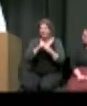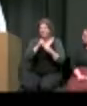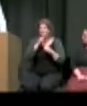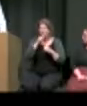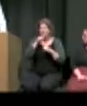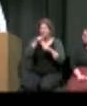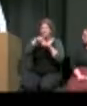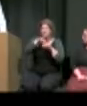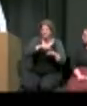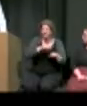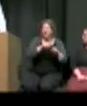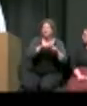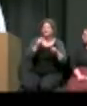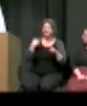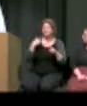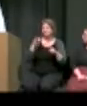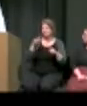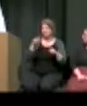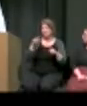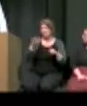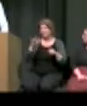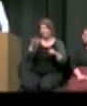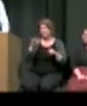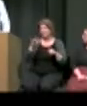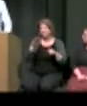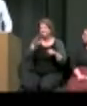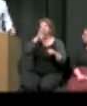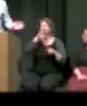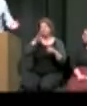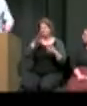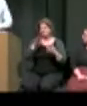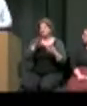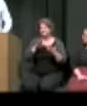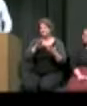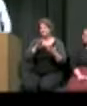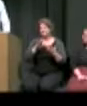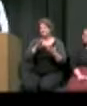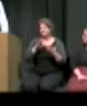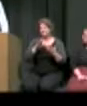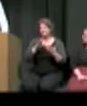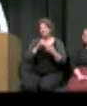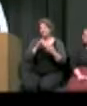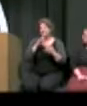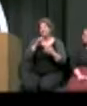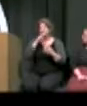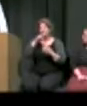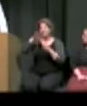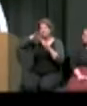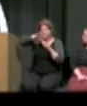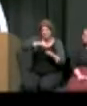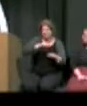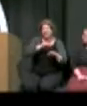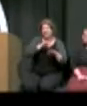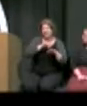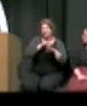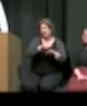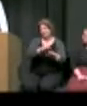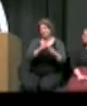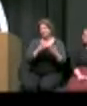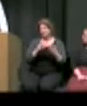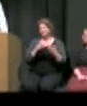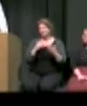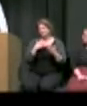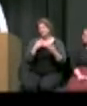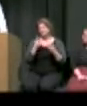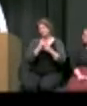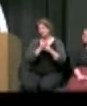slide that occurred in January 2025. So it actually tumbled into the river a little bit. So working our